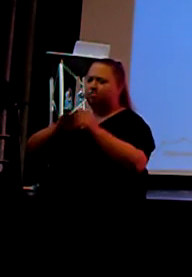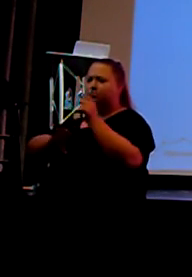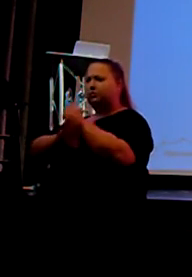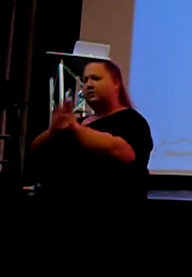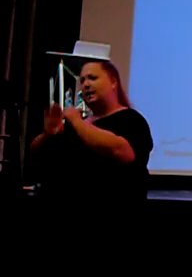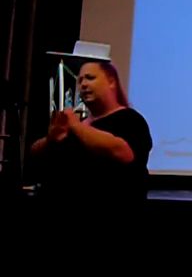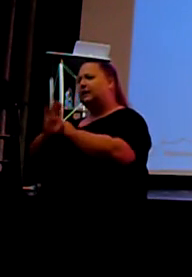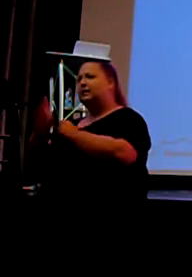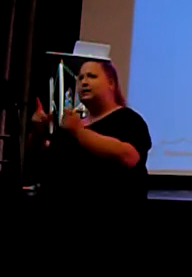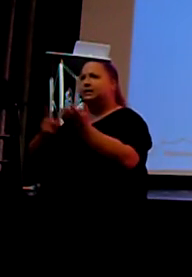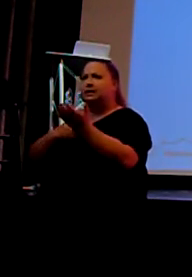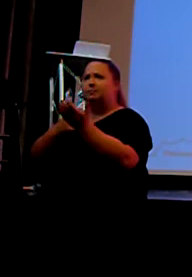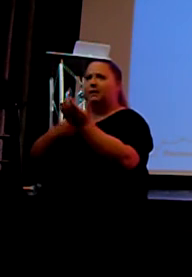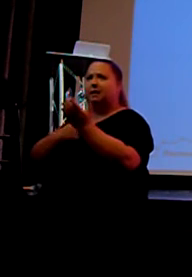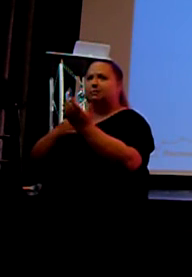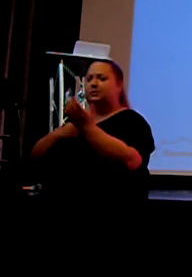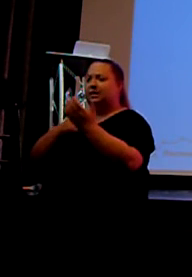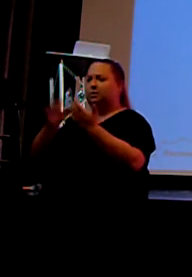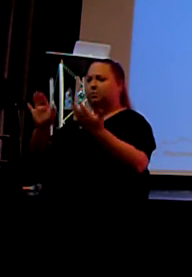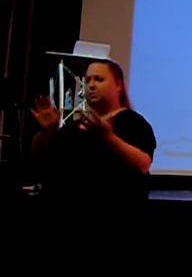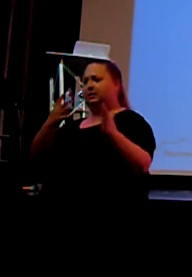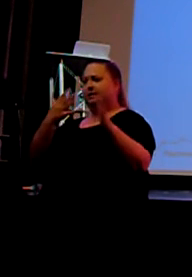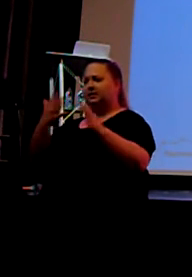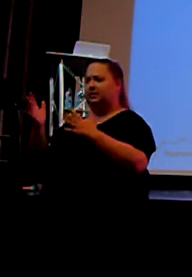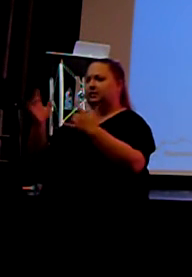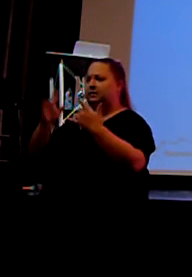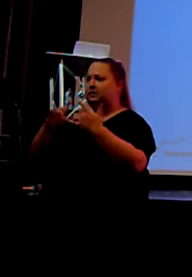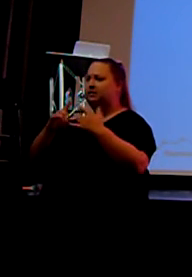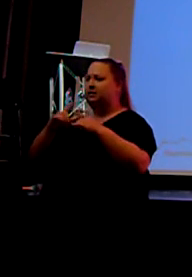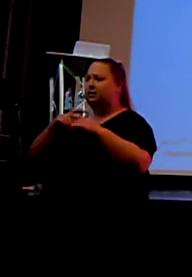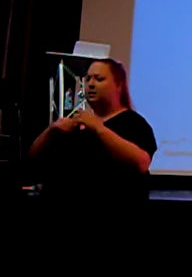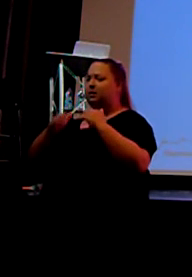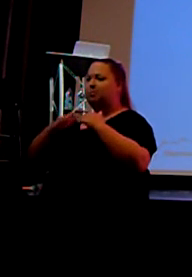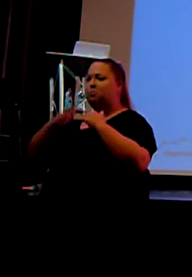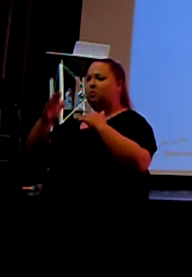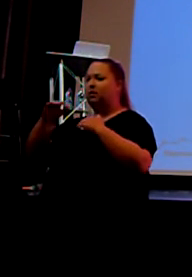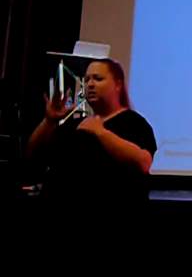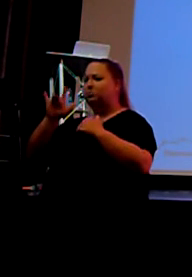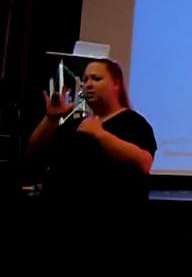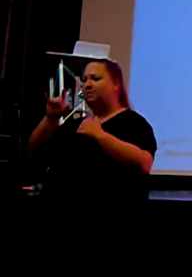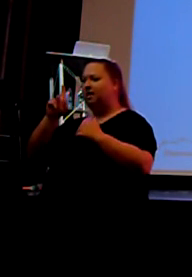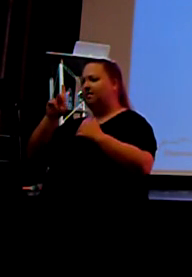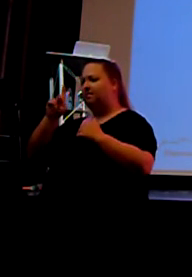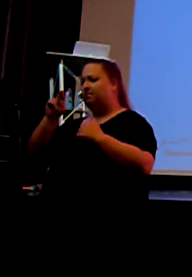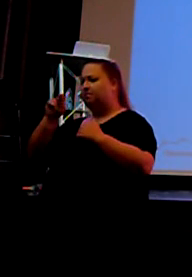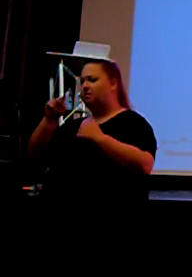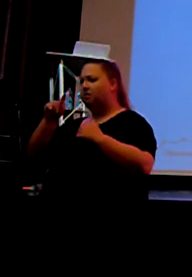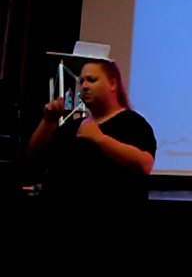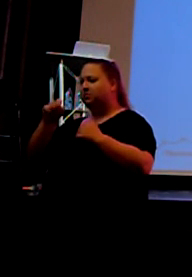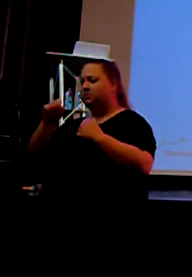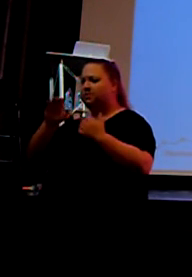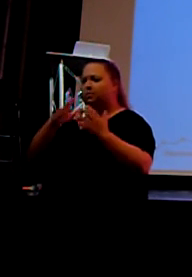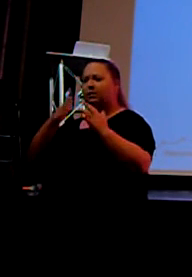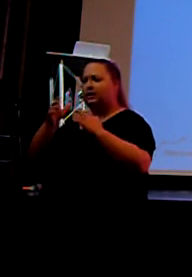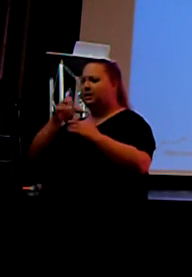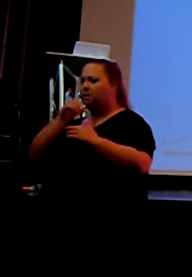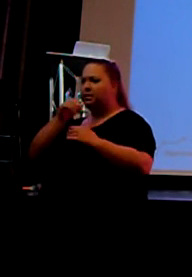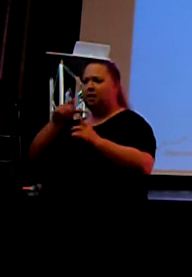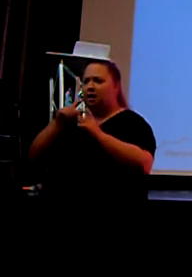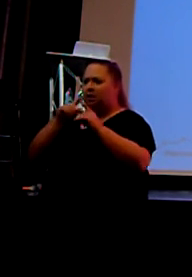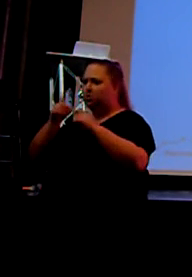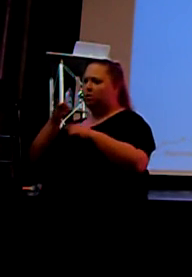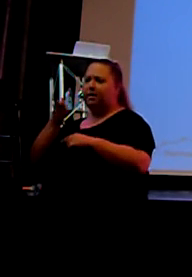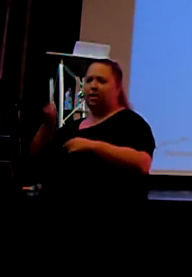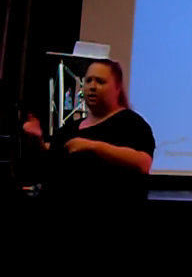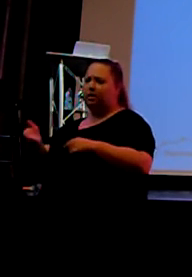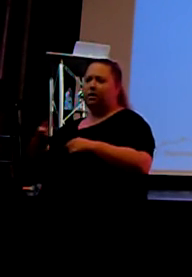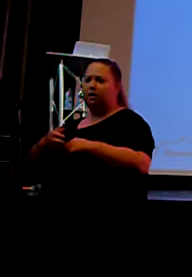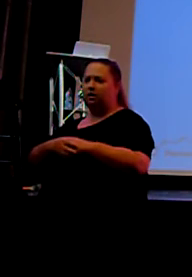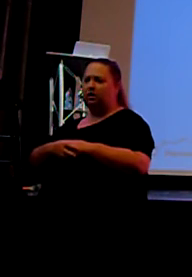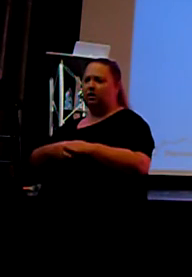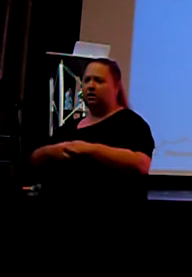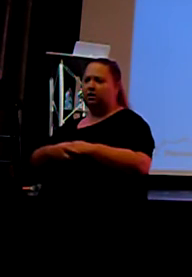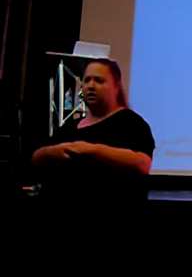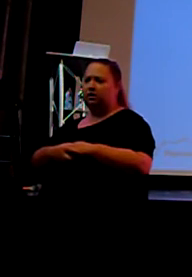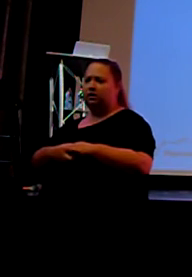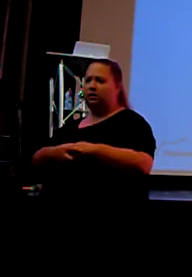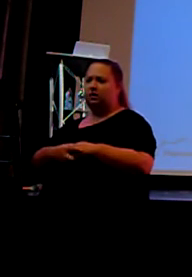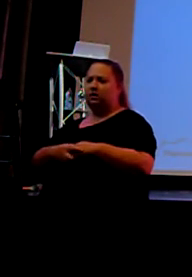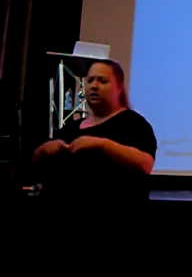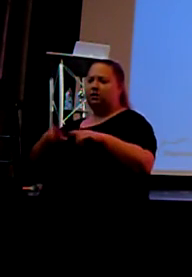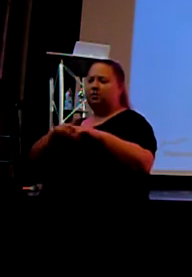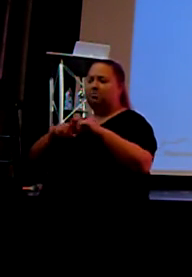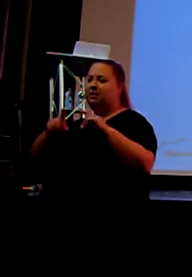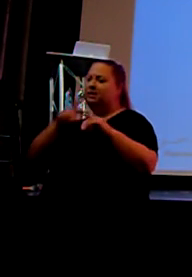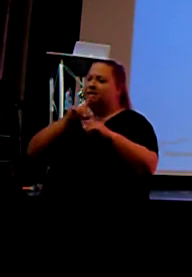but then I wouldn't go in there. More than 25 knots of wind, I wouldn't go into La Spezia. So, but it's very,